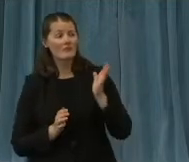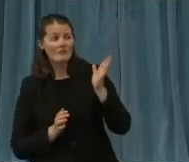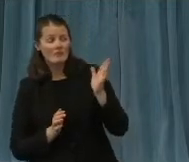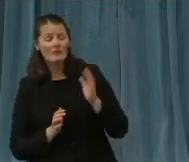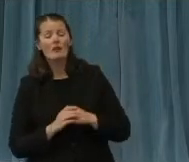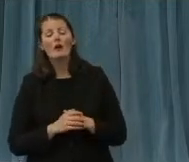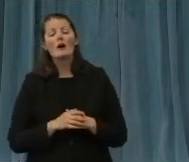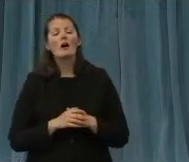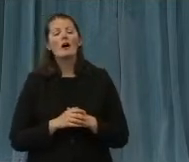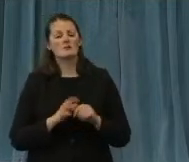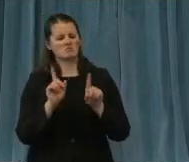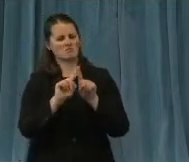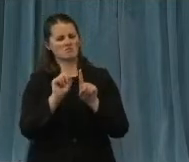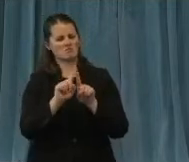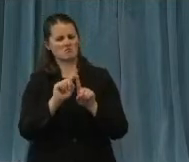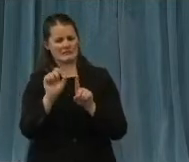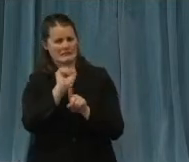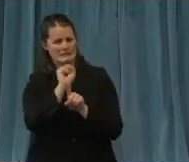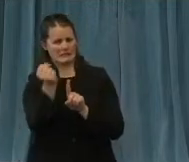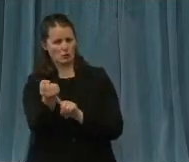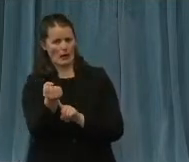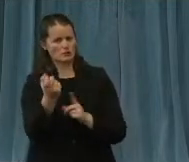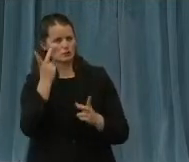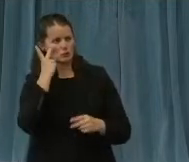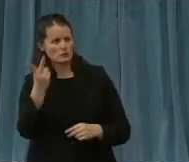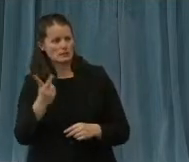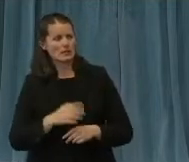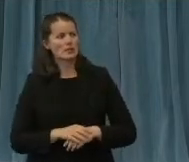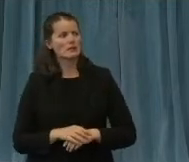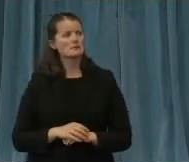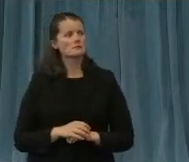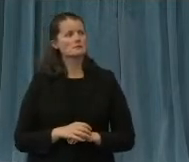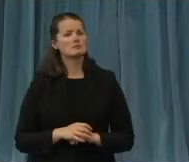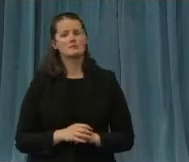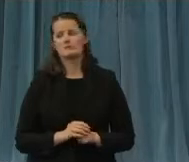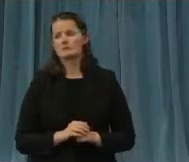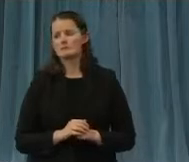different scenarios on the screen. The